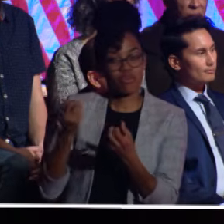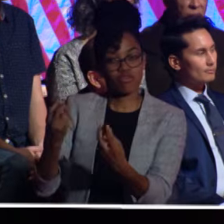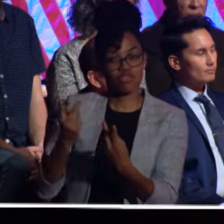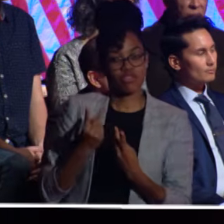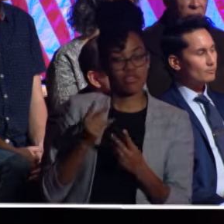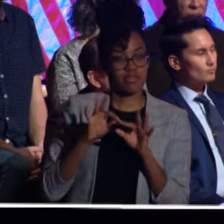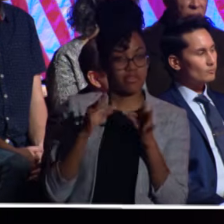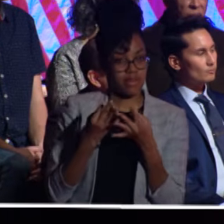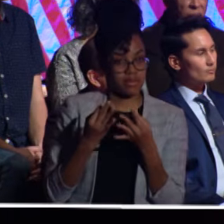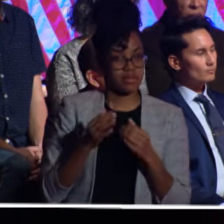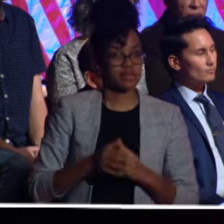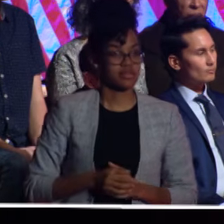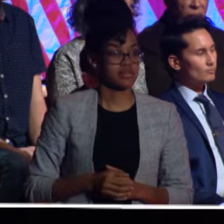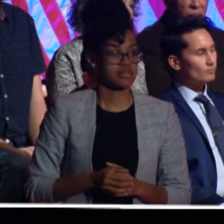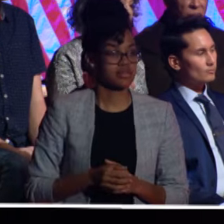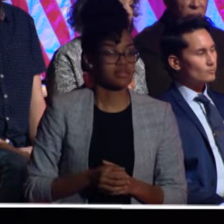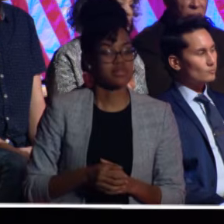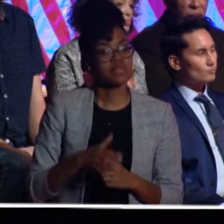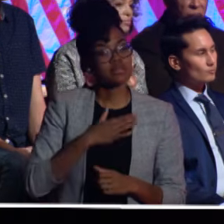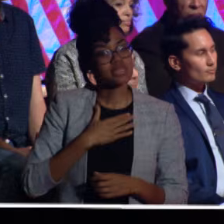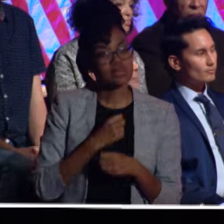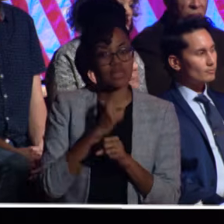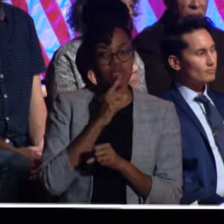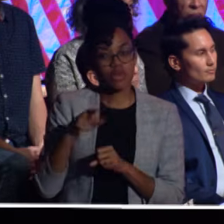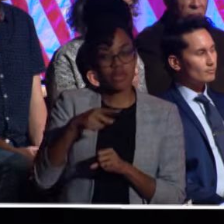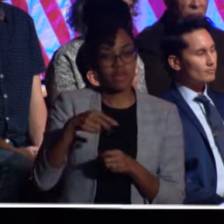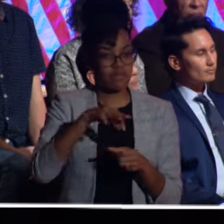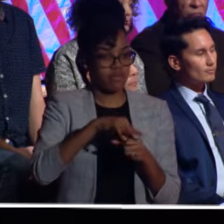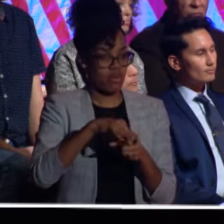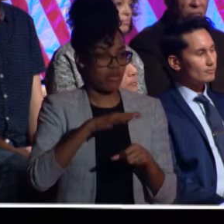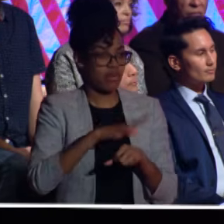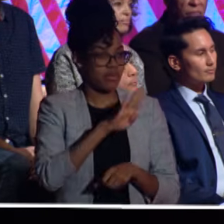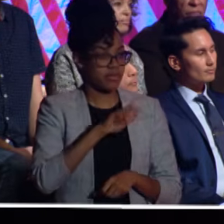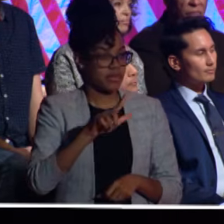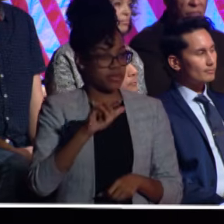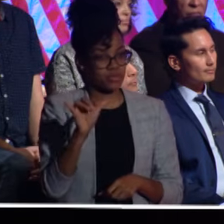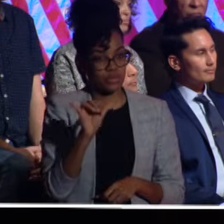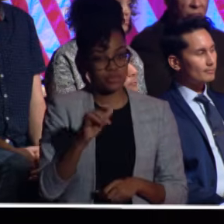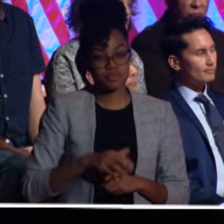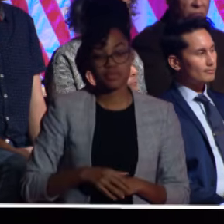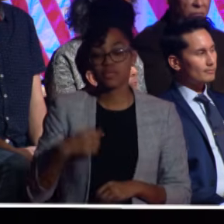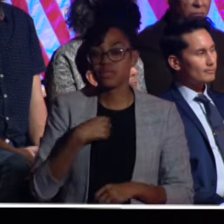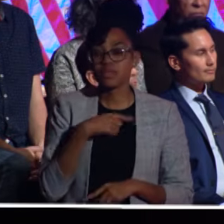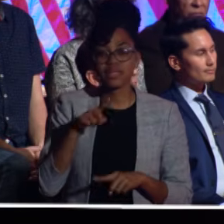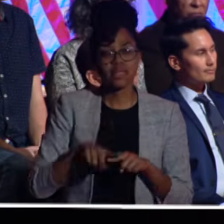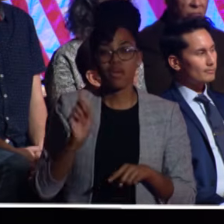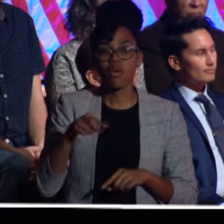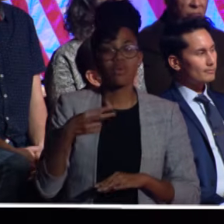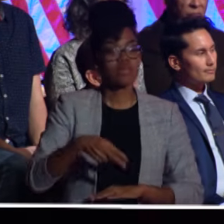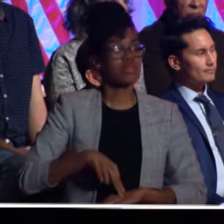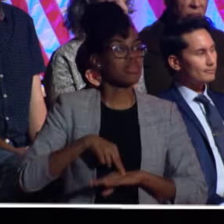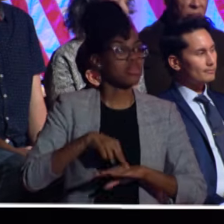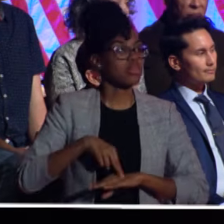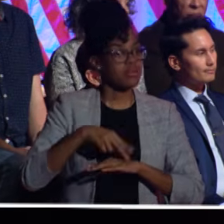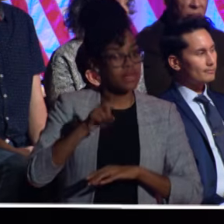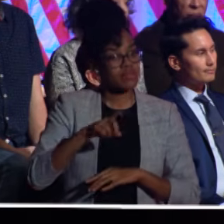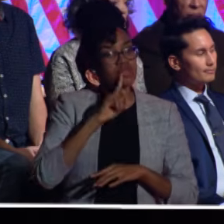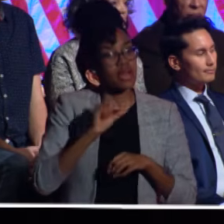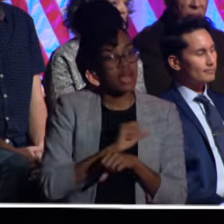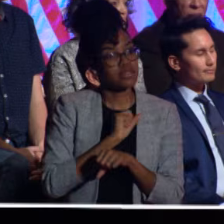too. To paraphrase Councilmember White, we can no longer stand here. We must all do something to